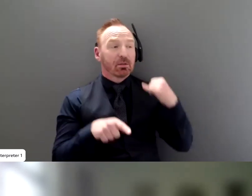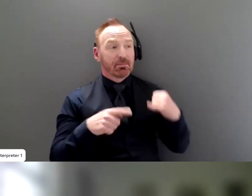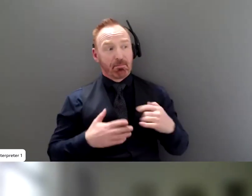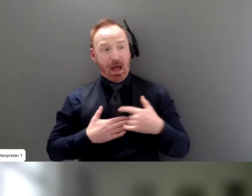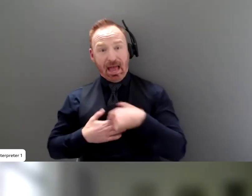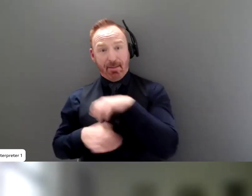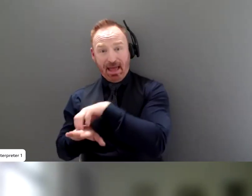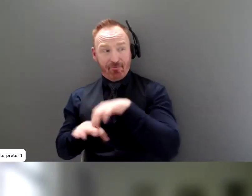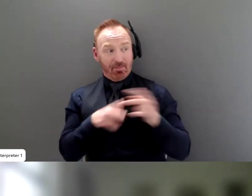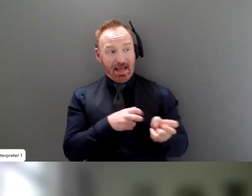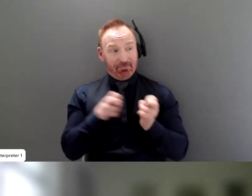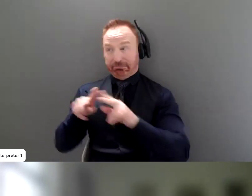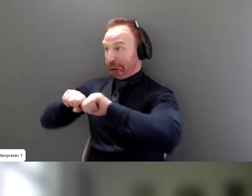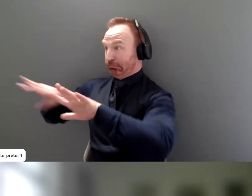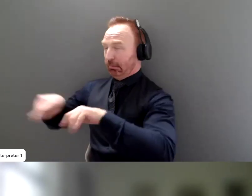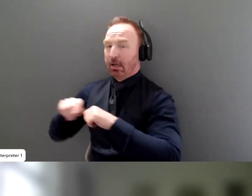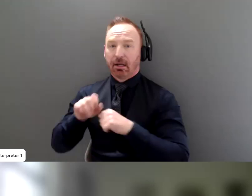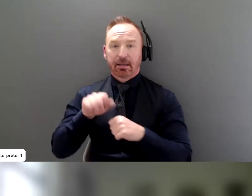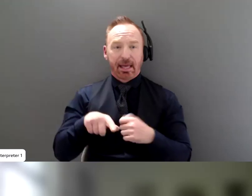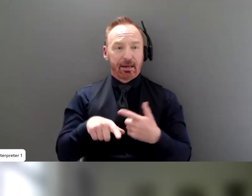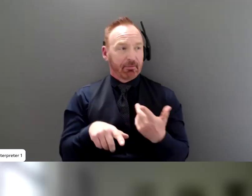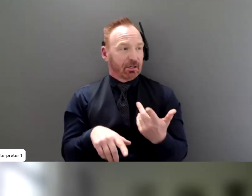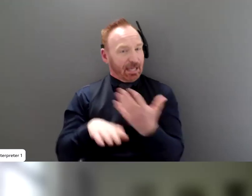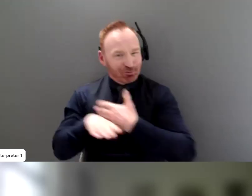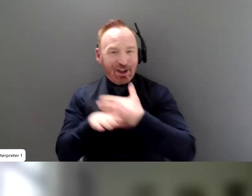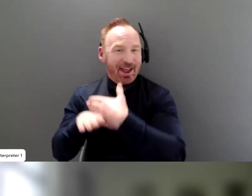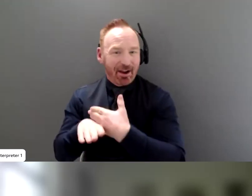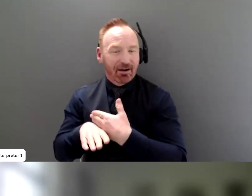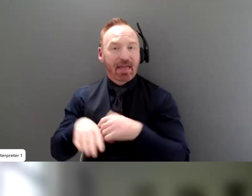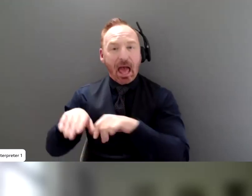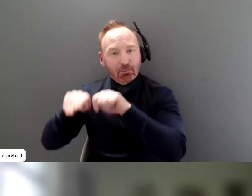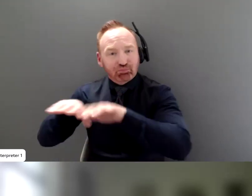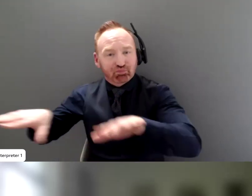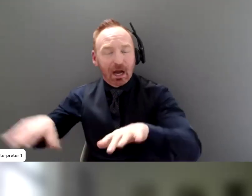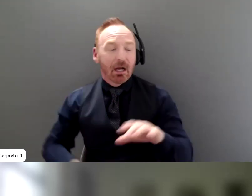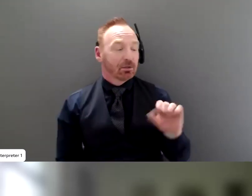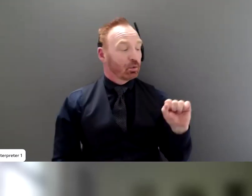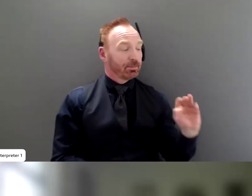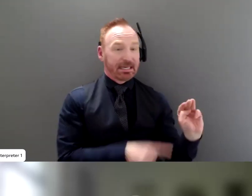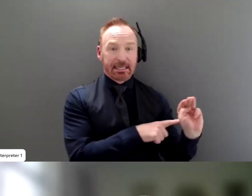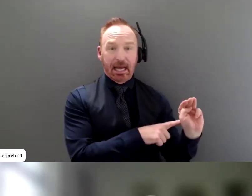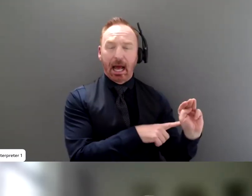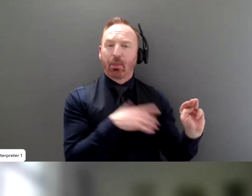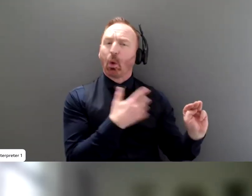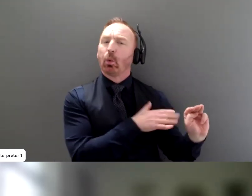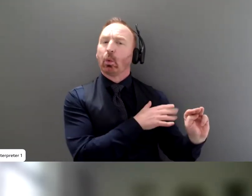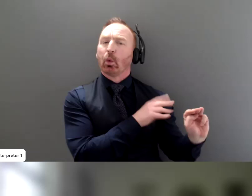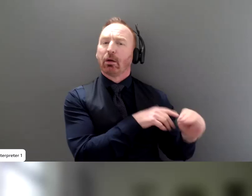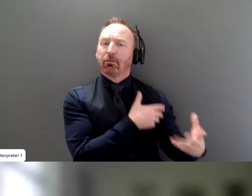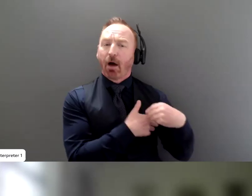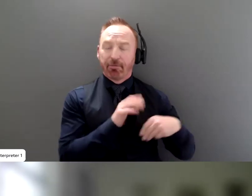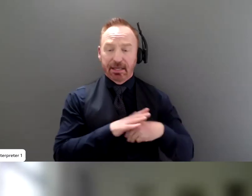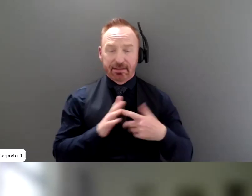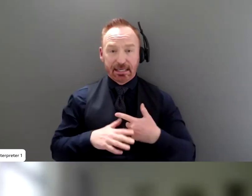reshare. Um, yeah, so social media is a big component of this campaign, so we would love that reshare